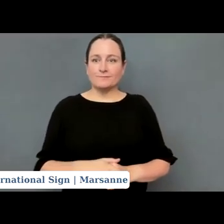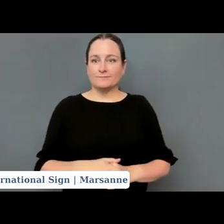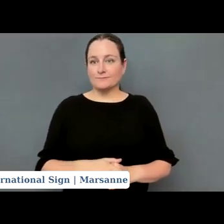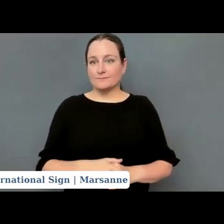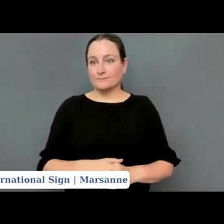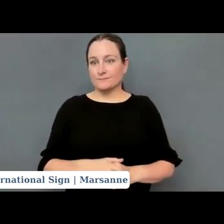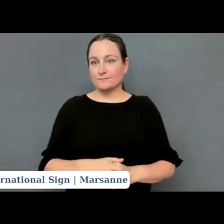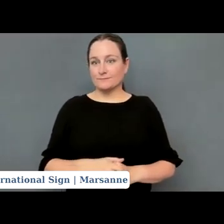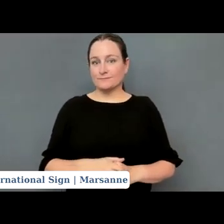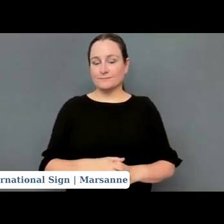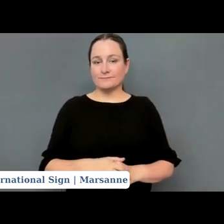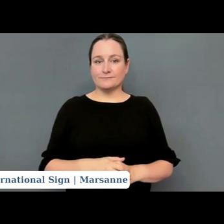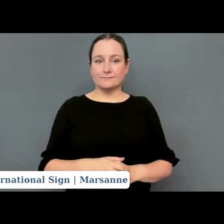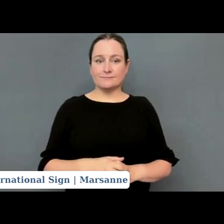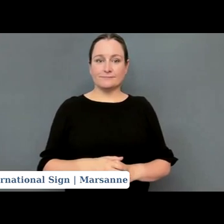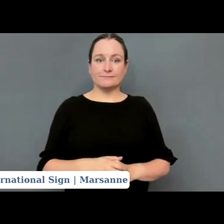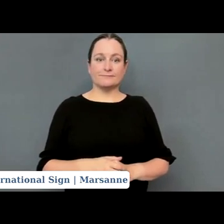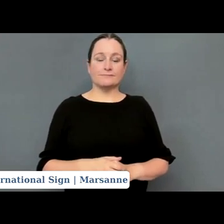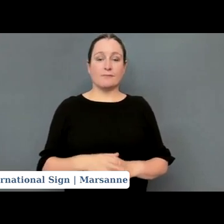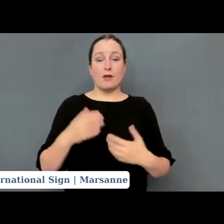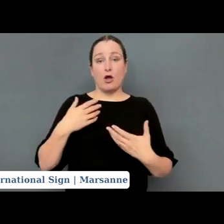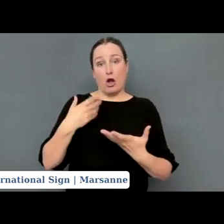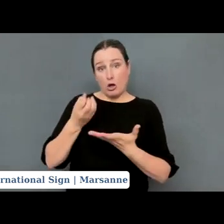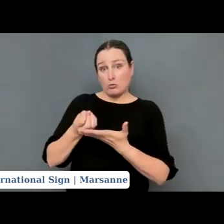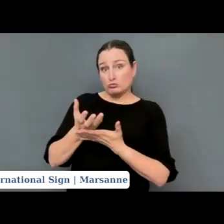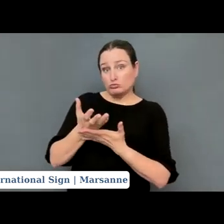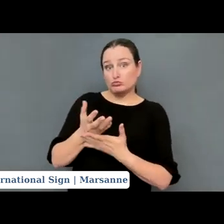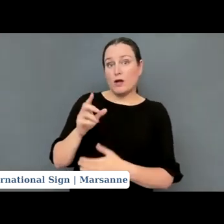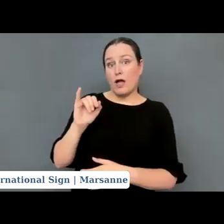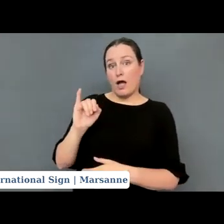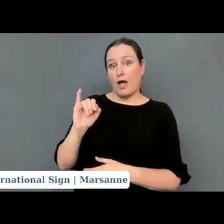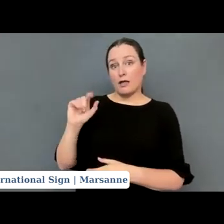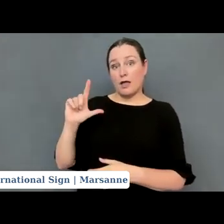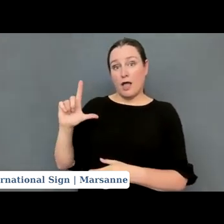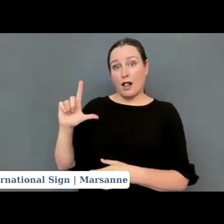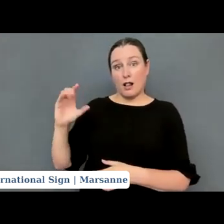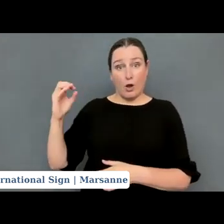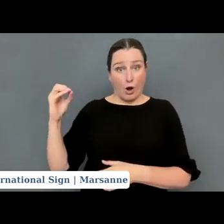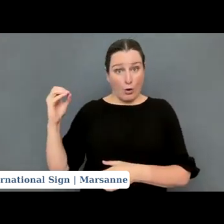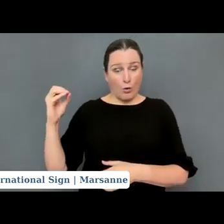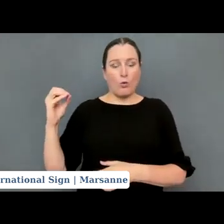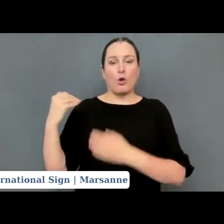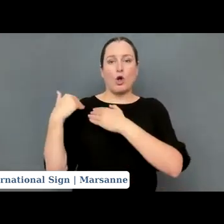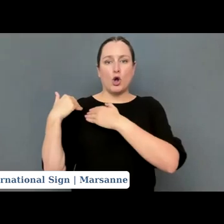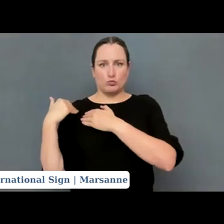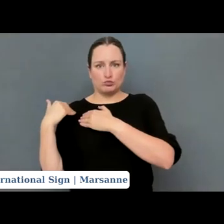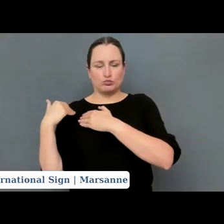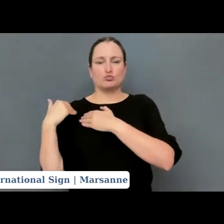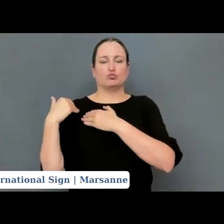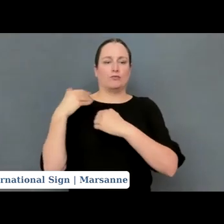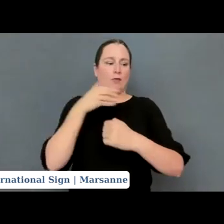that the ILO hosts and coordinates a capacity building initiative called